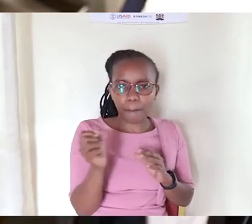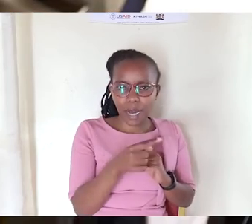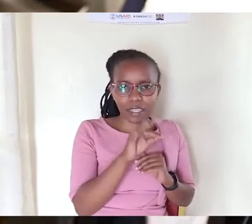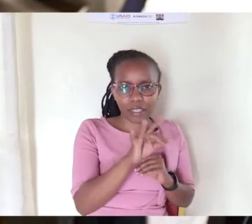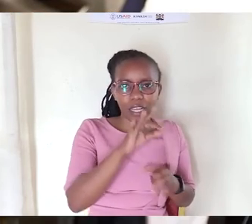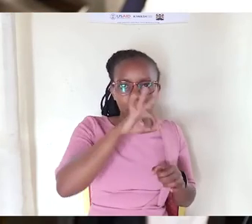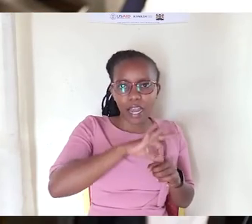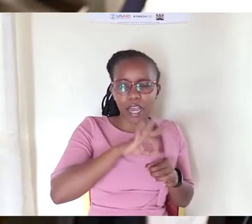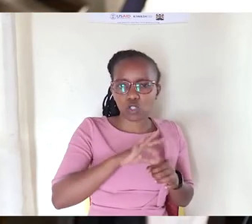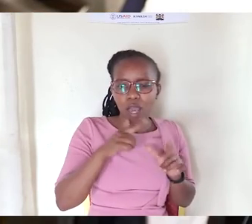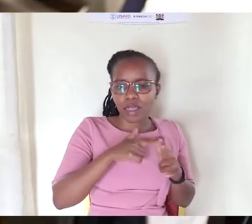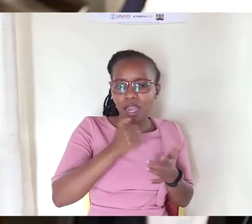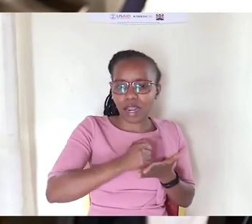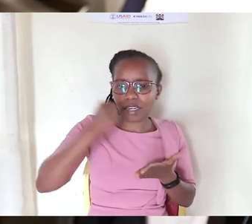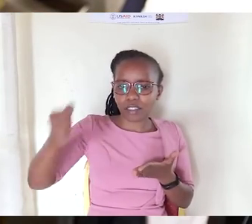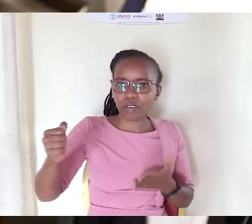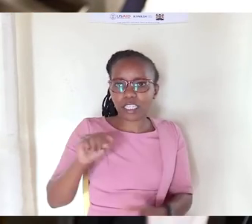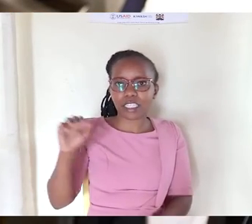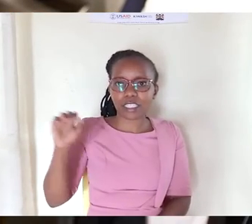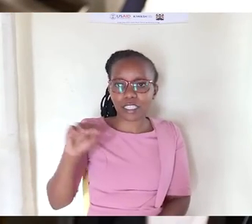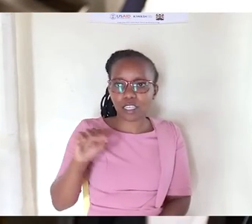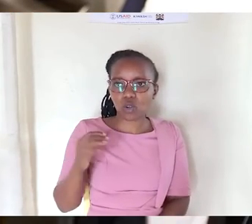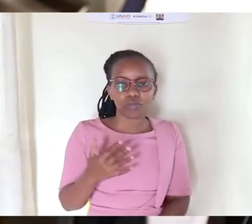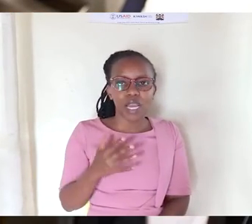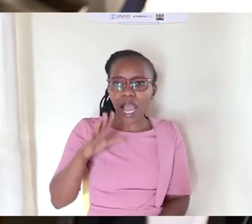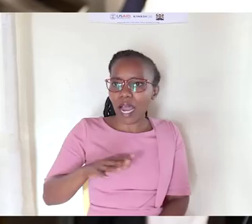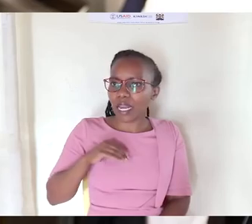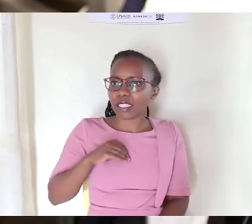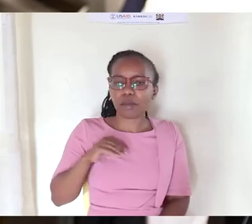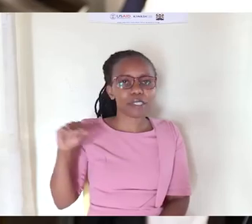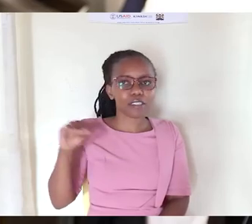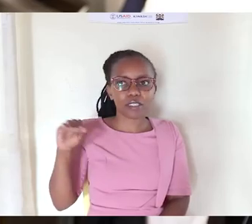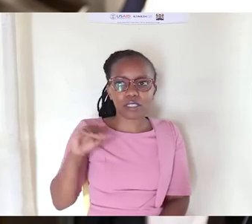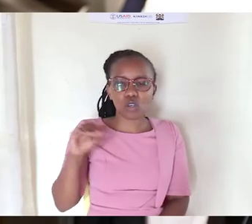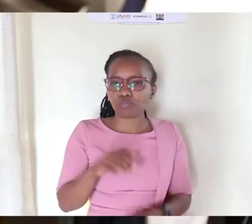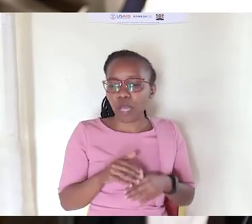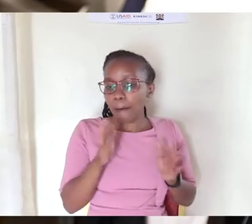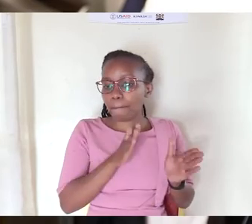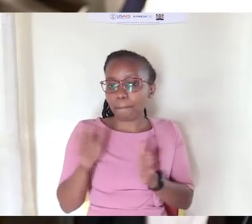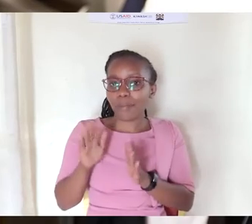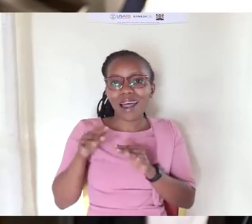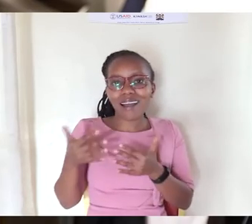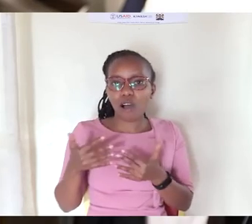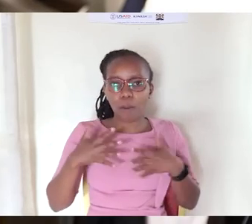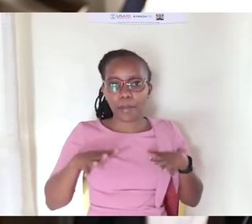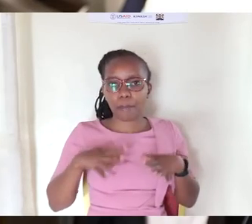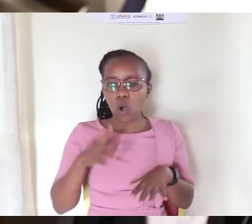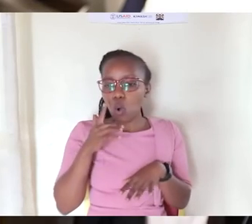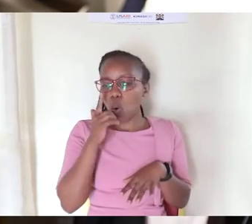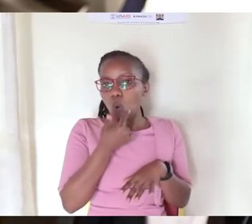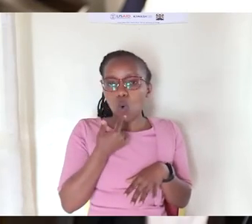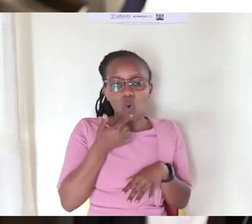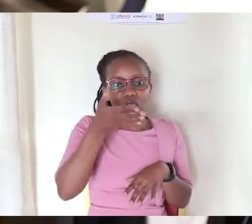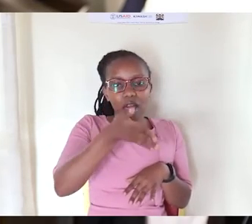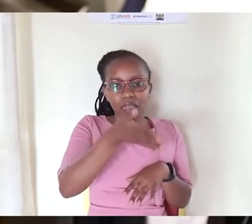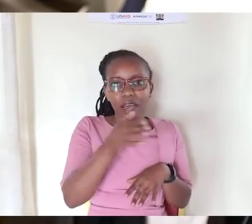election, nobody should be transferred? Neither should we accept anybody. Because how do we prepare with people who are not going to be